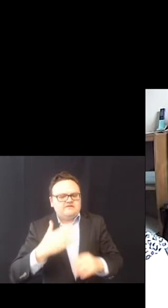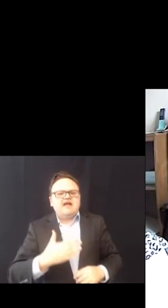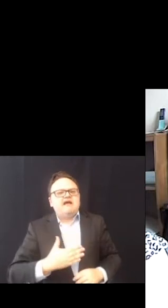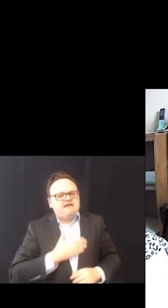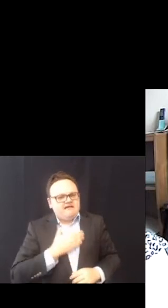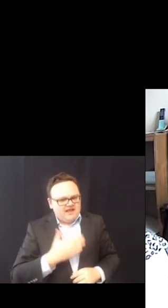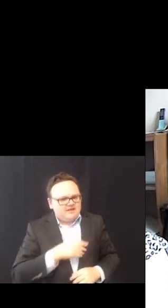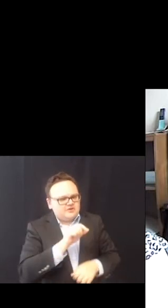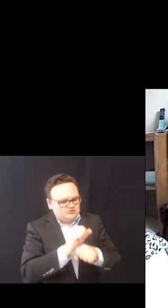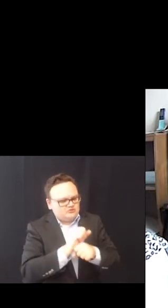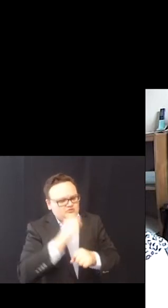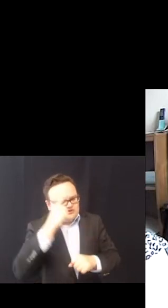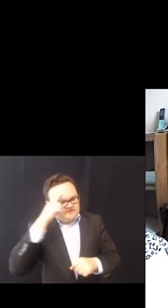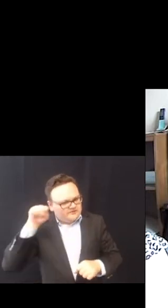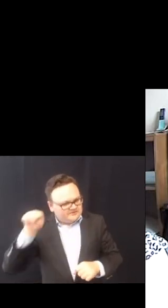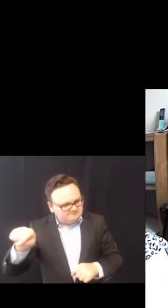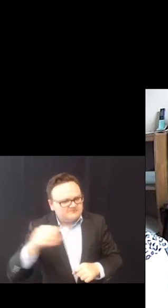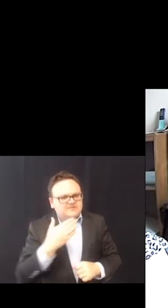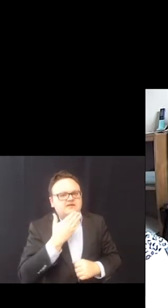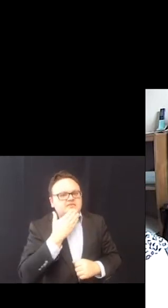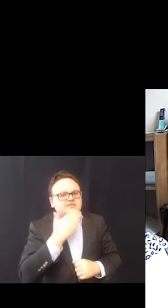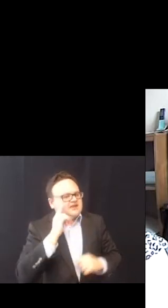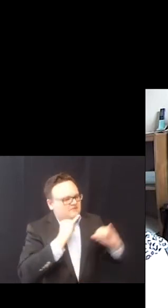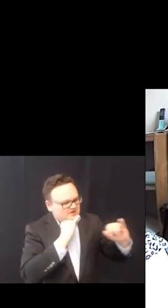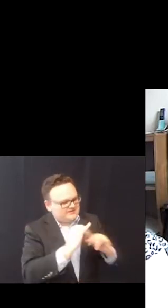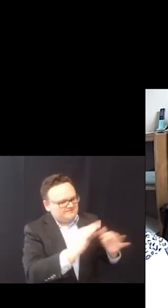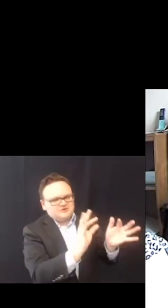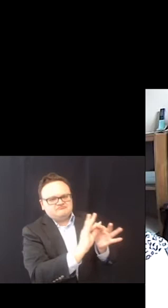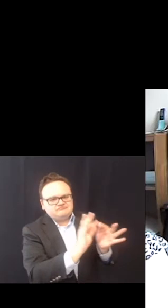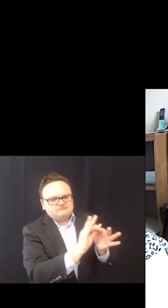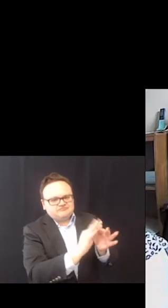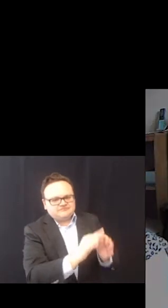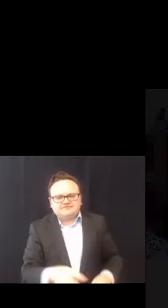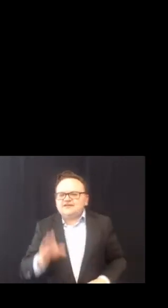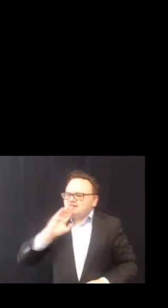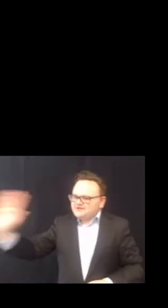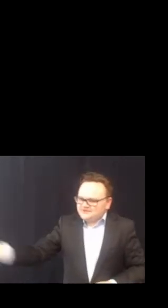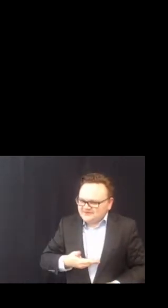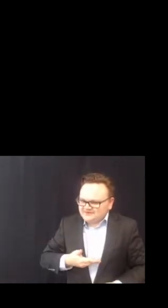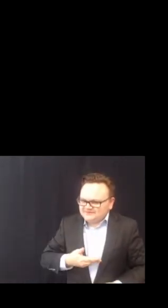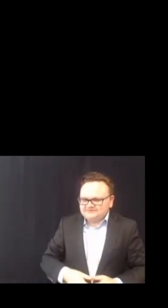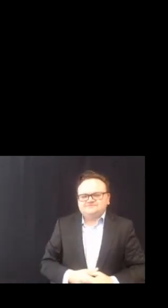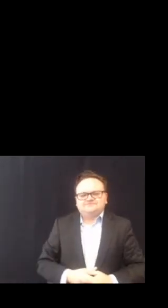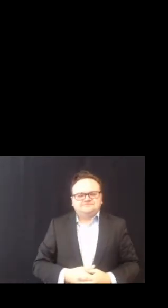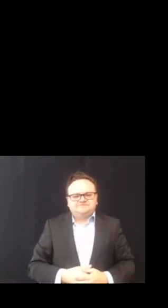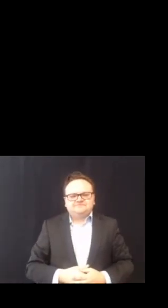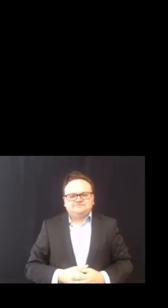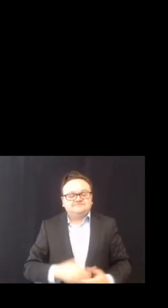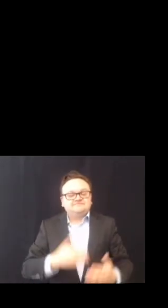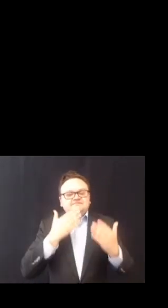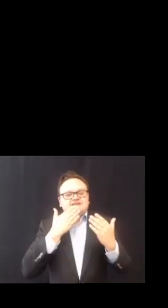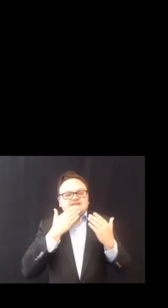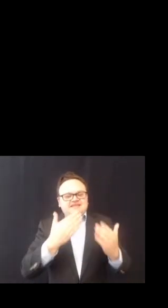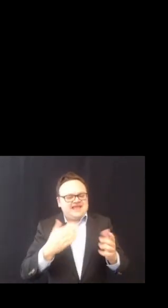want to say thank you for sharing this information with us. You're welcome. Thank you, Ming Di.